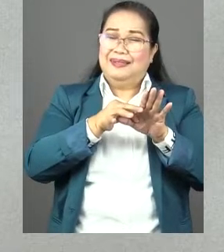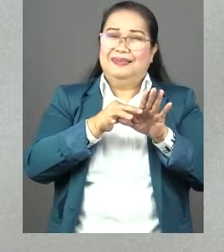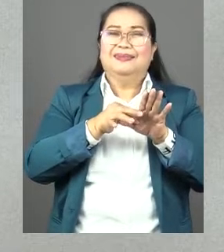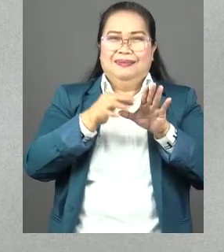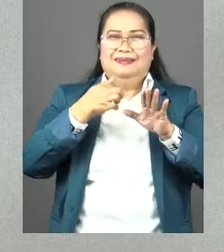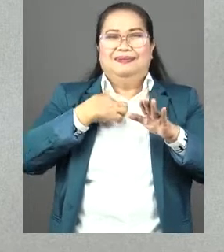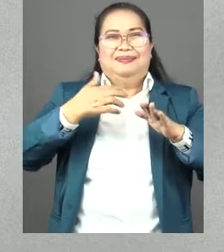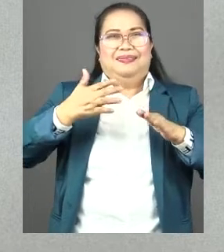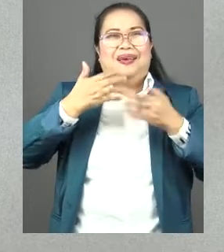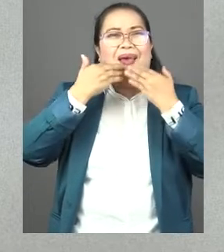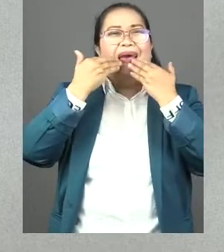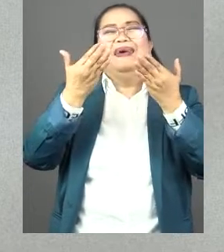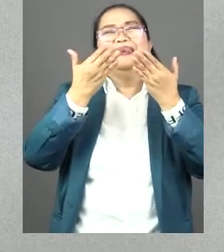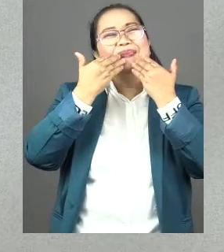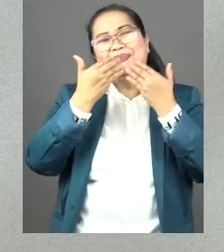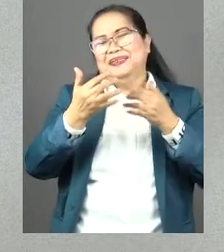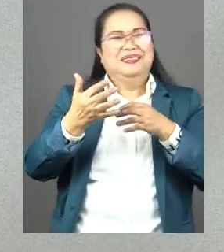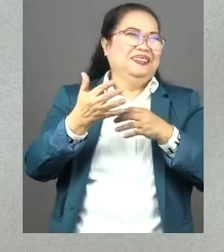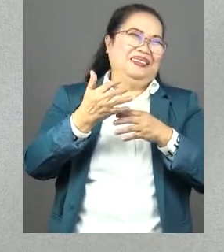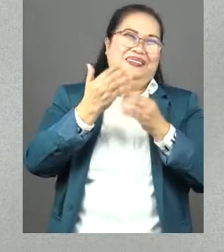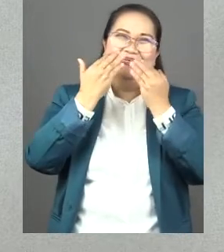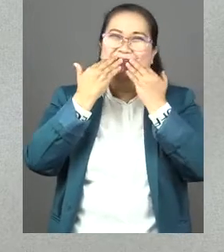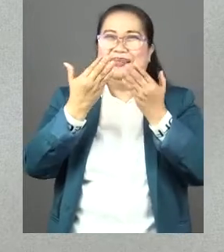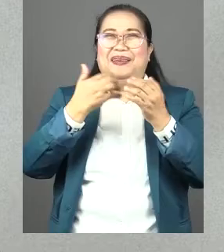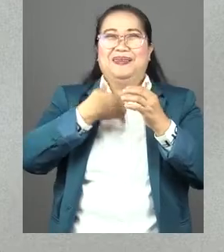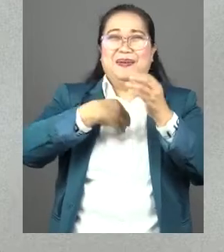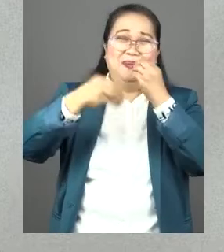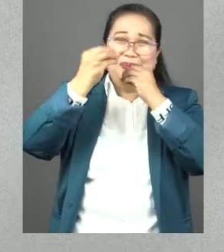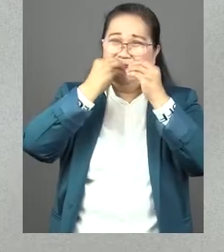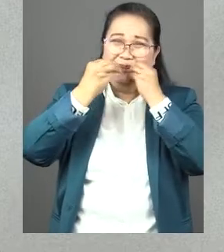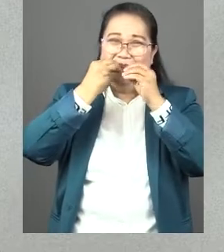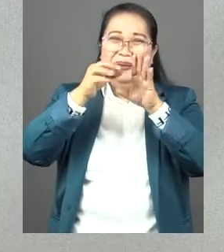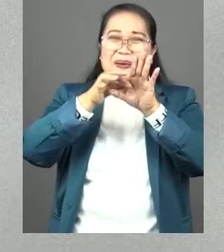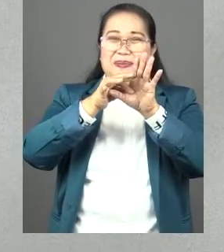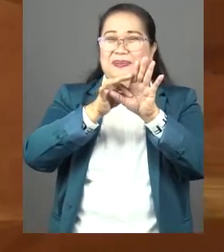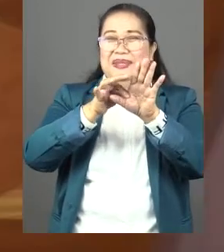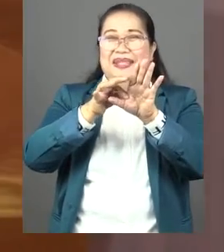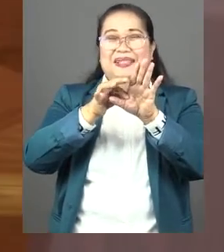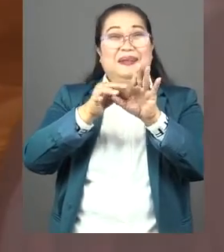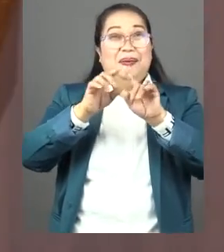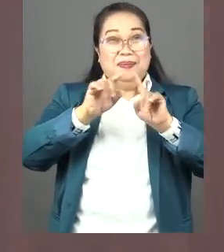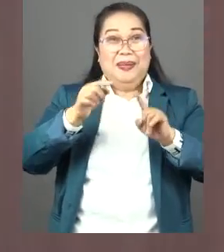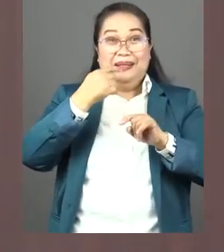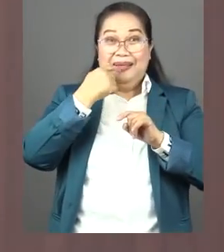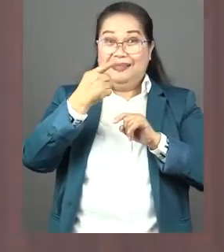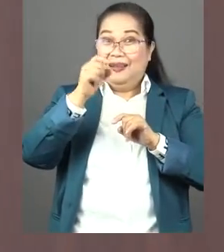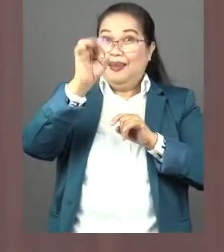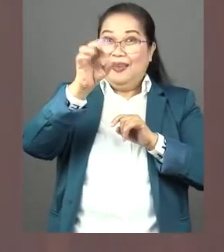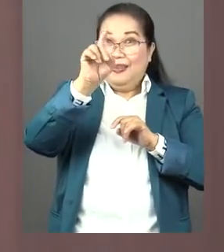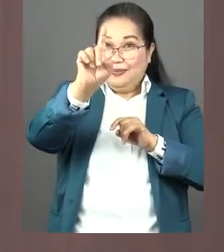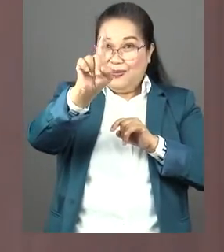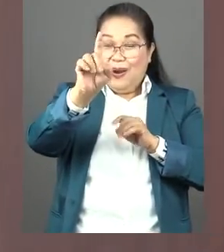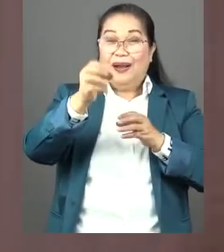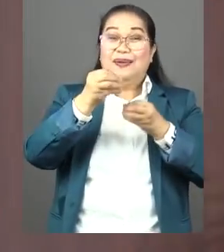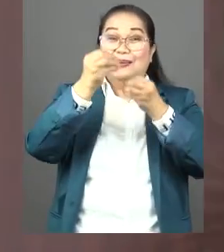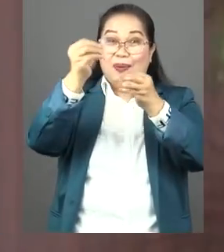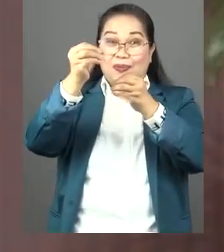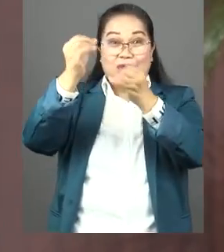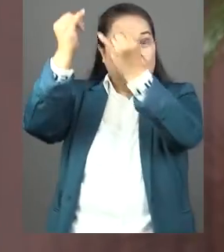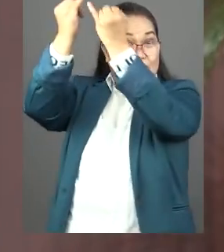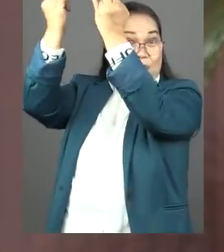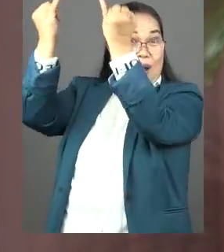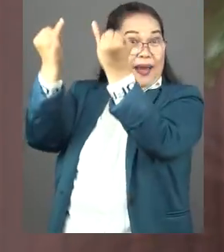I'm really glad he said that, because I love to eat. But he said, if somebody offered meat to